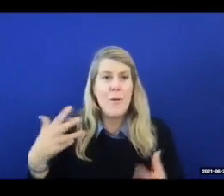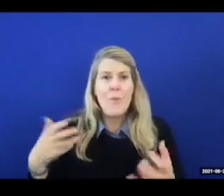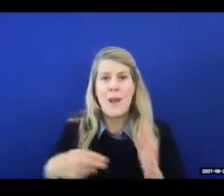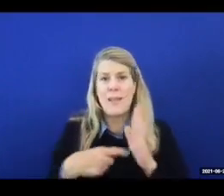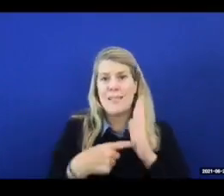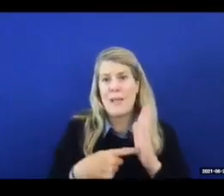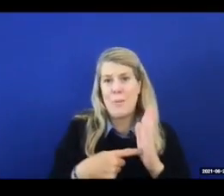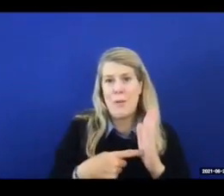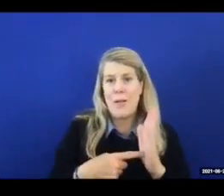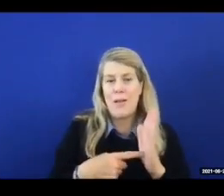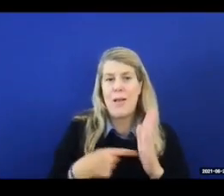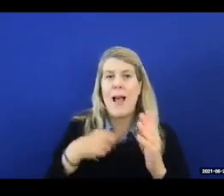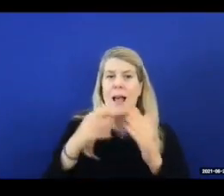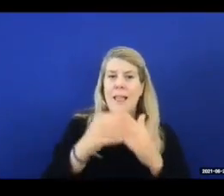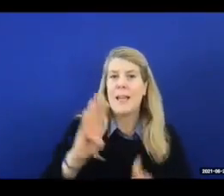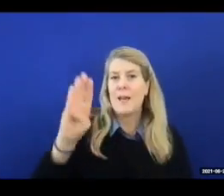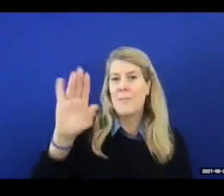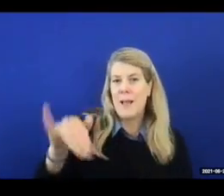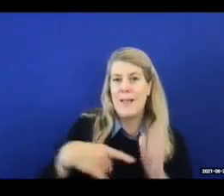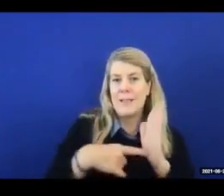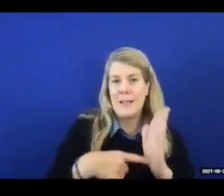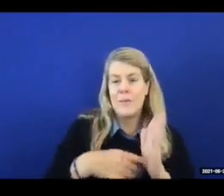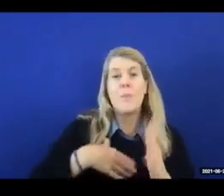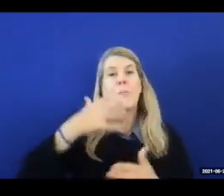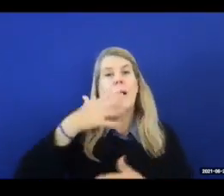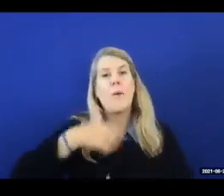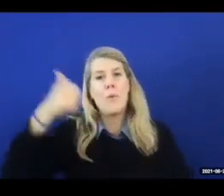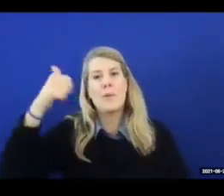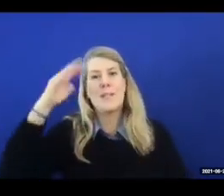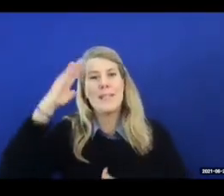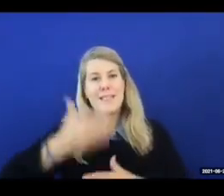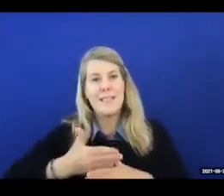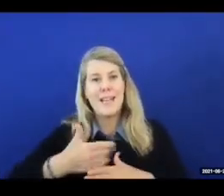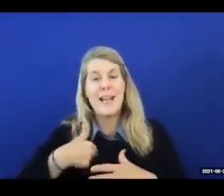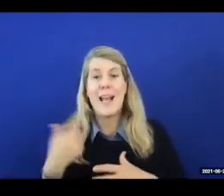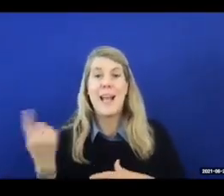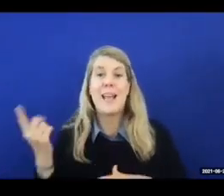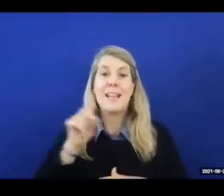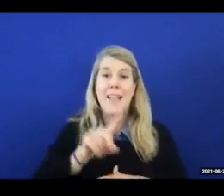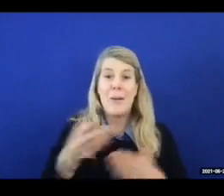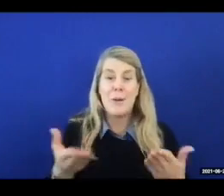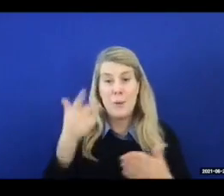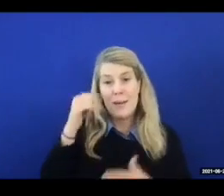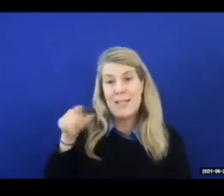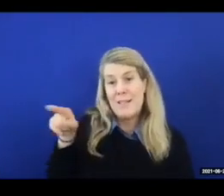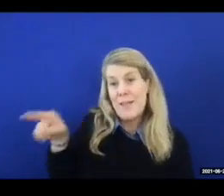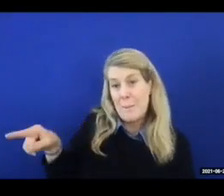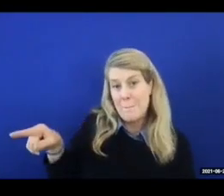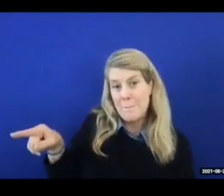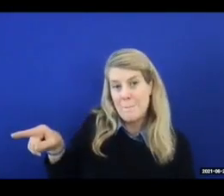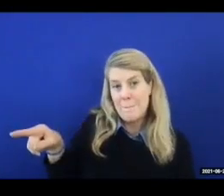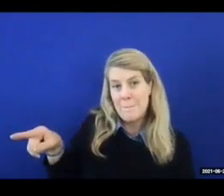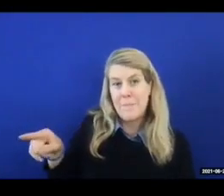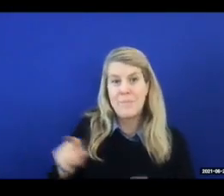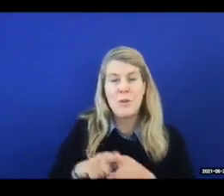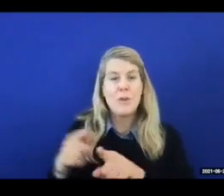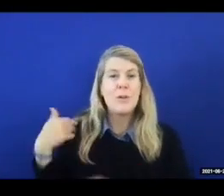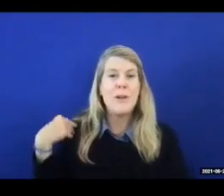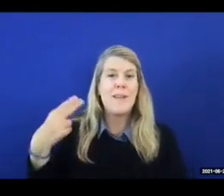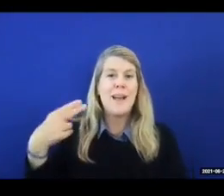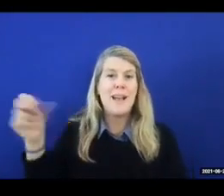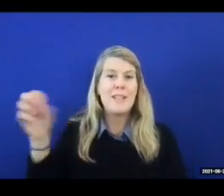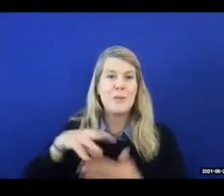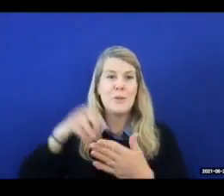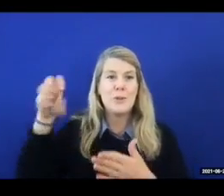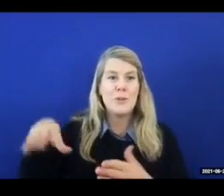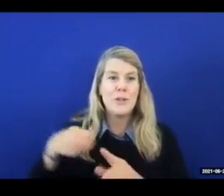lead by example. And so my oldest son, I came here because of him, and I also have a high school student